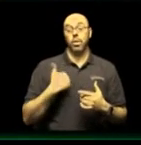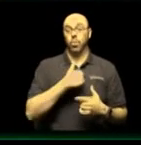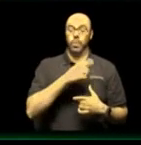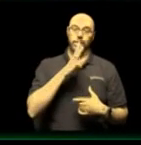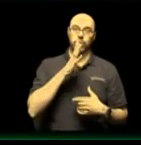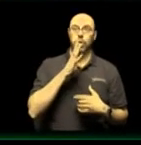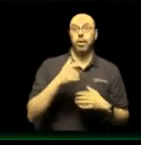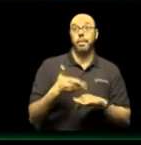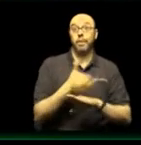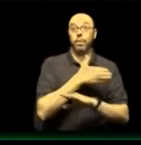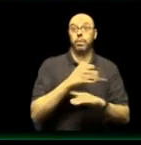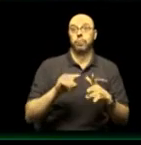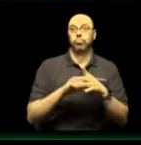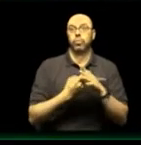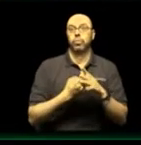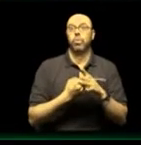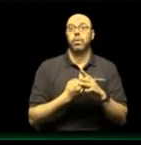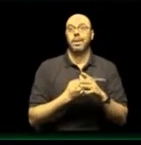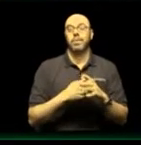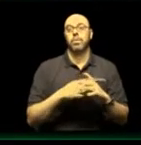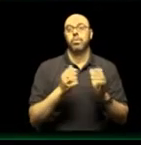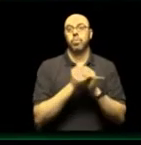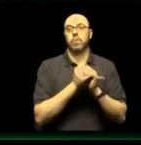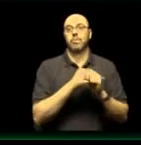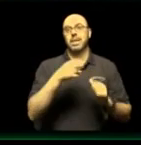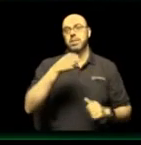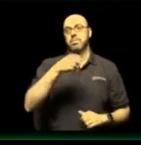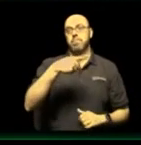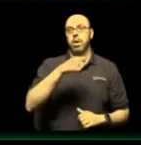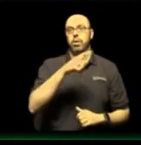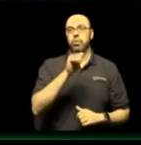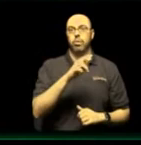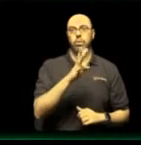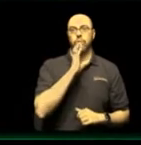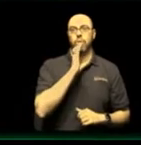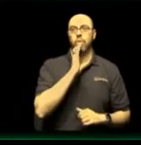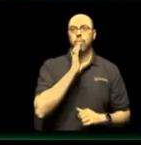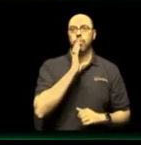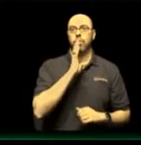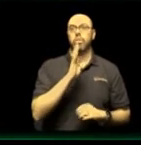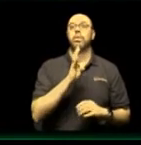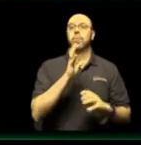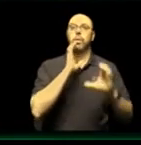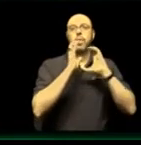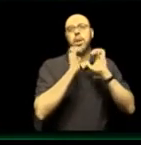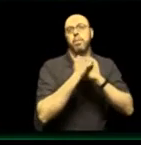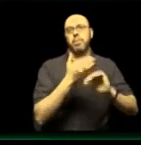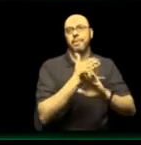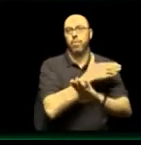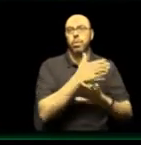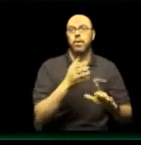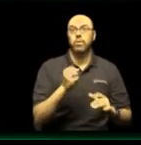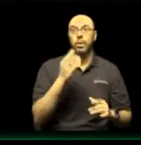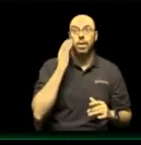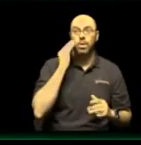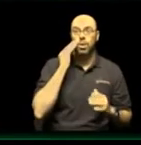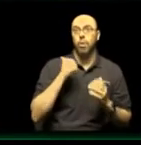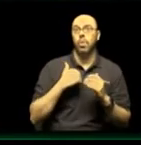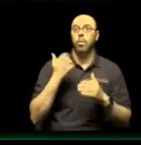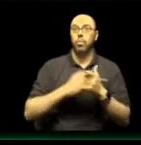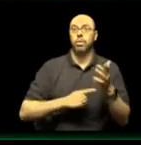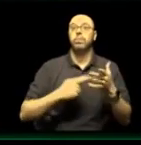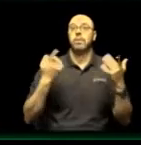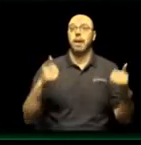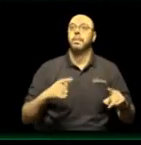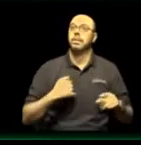it before we start a race. Right. Okay, we always make sure we each other very comfortable with what we're going to